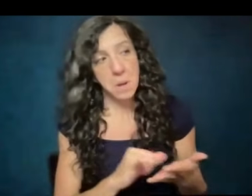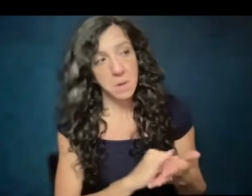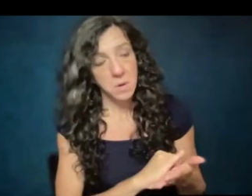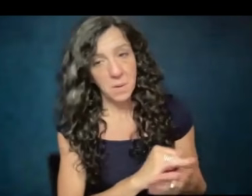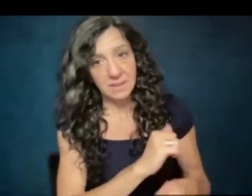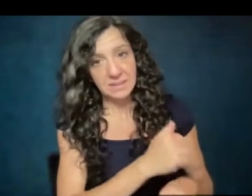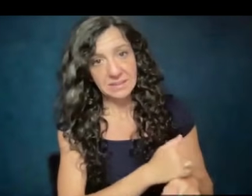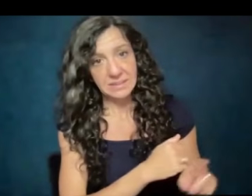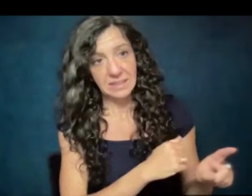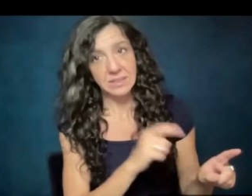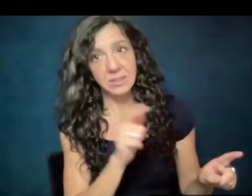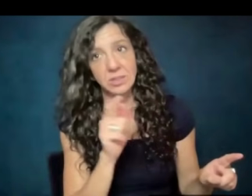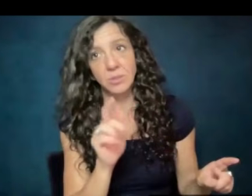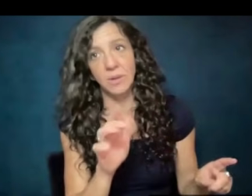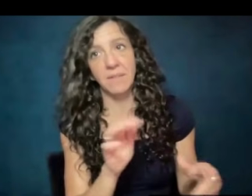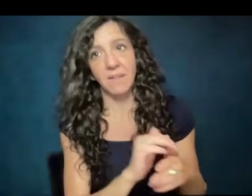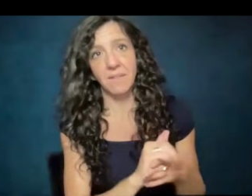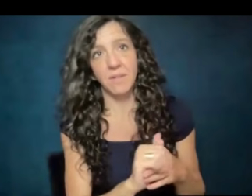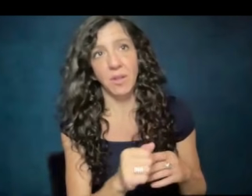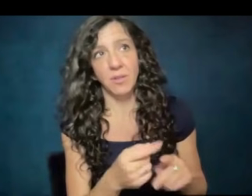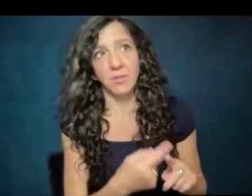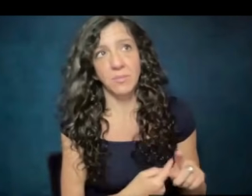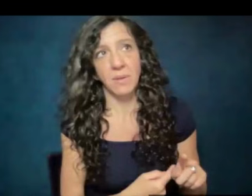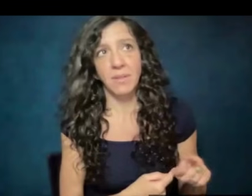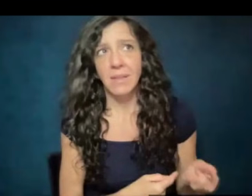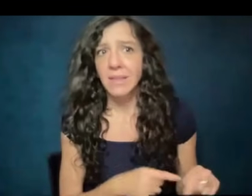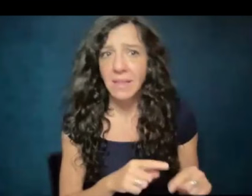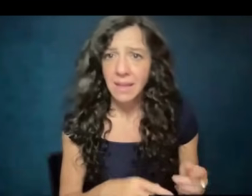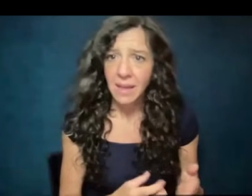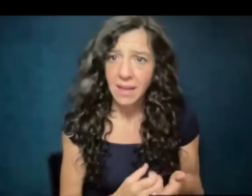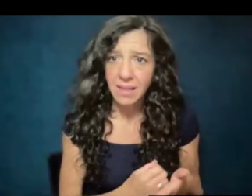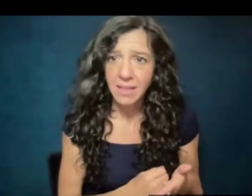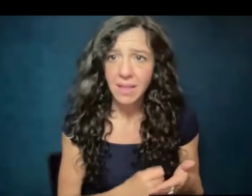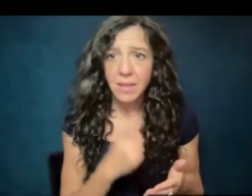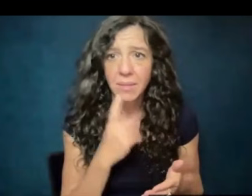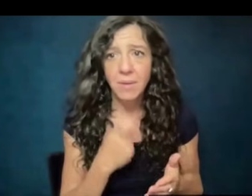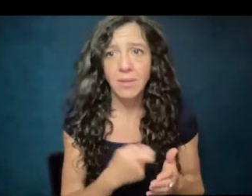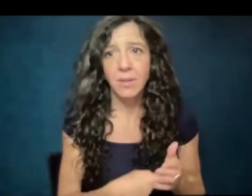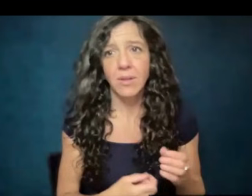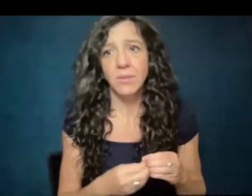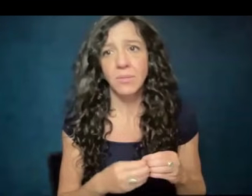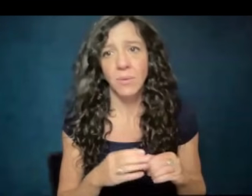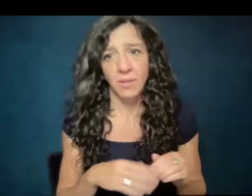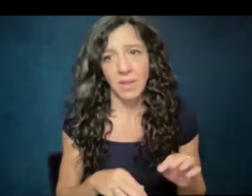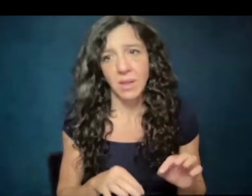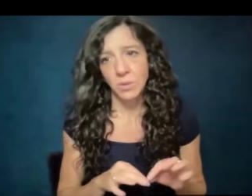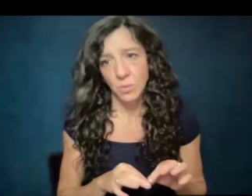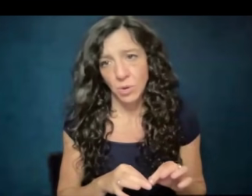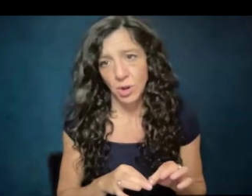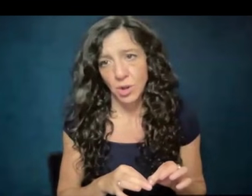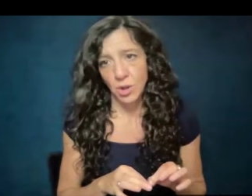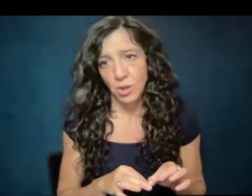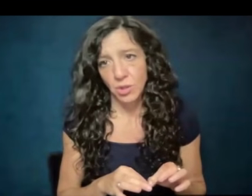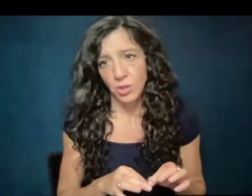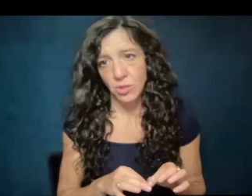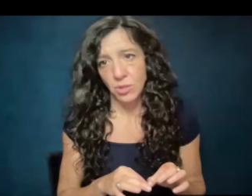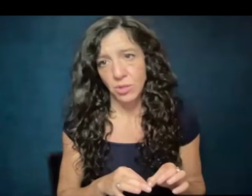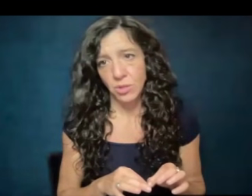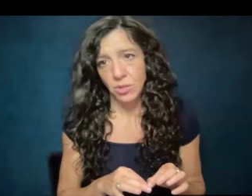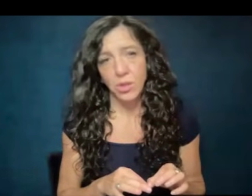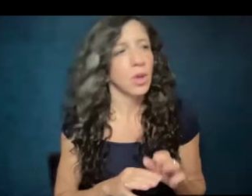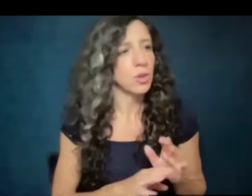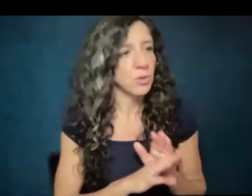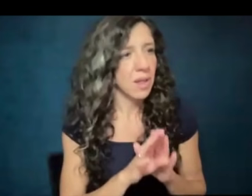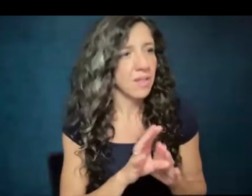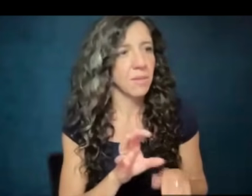it at $25 a month. They can't collect it because it costs more than it would be worth to develop the computer